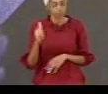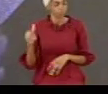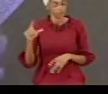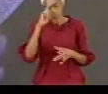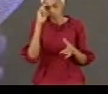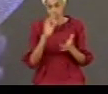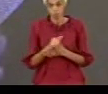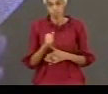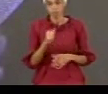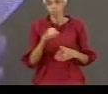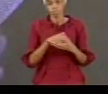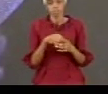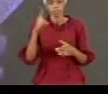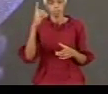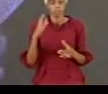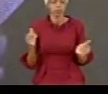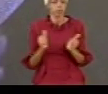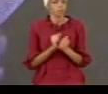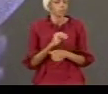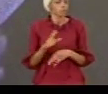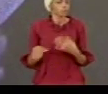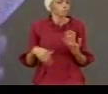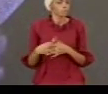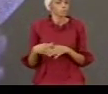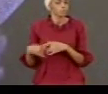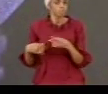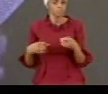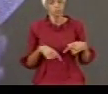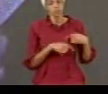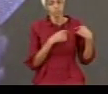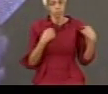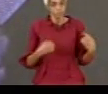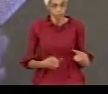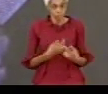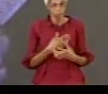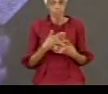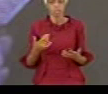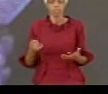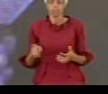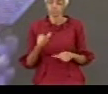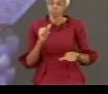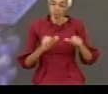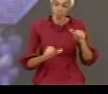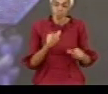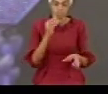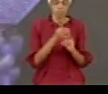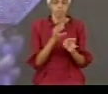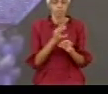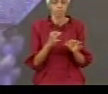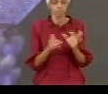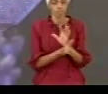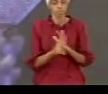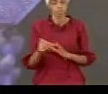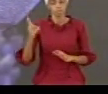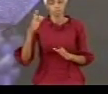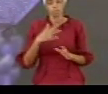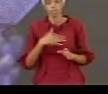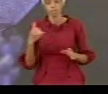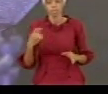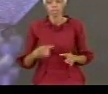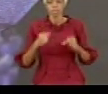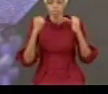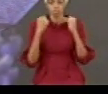their heart. But they doubted his love, they doubted his faithfulness, and the power of God to